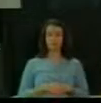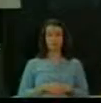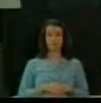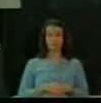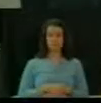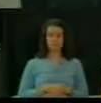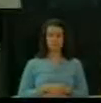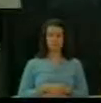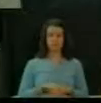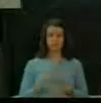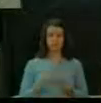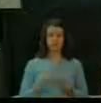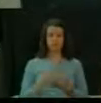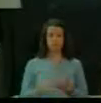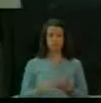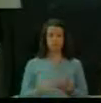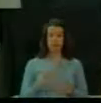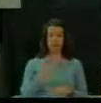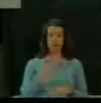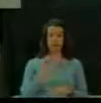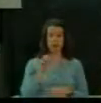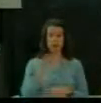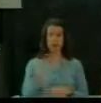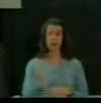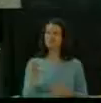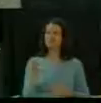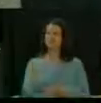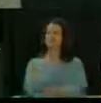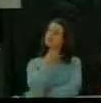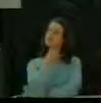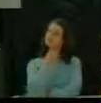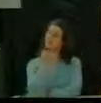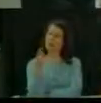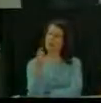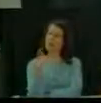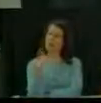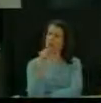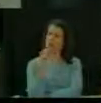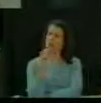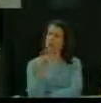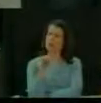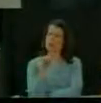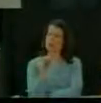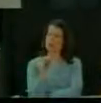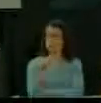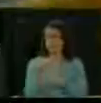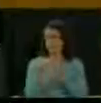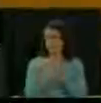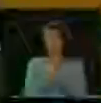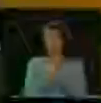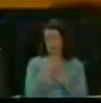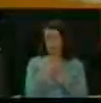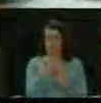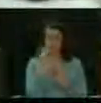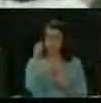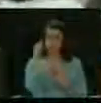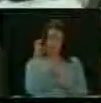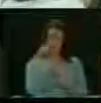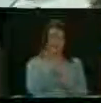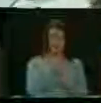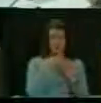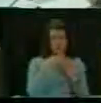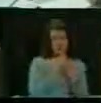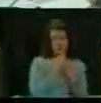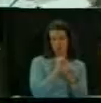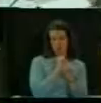it. So let's just give them the whole ball of wax. Any more discussion, Commissioner Lambert? I'm just curious, if they come